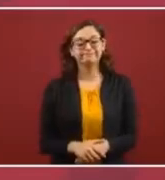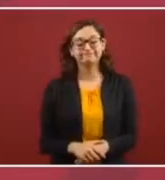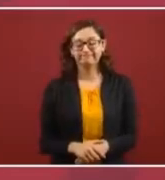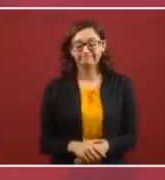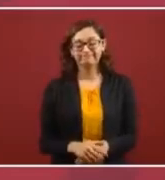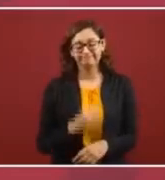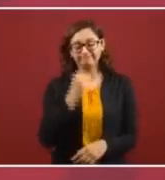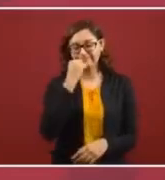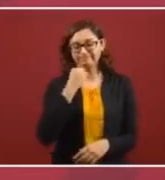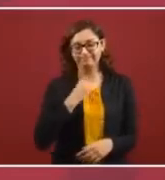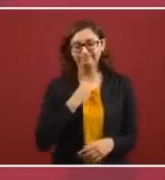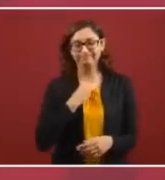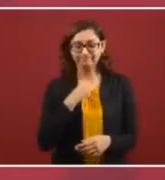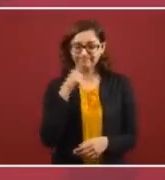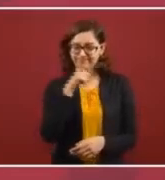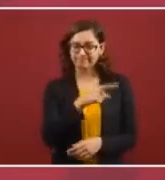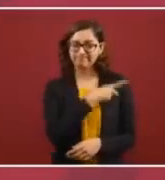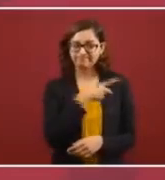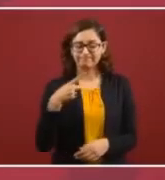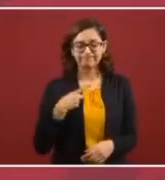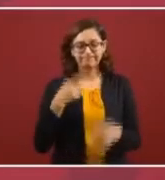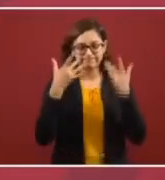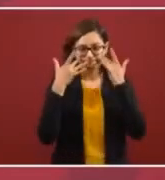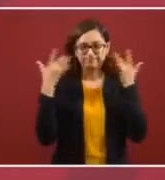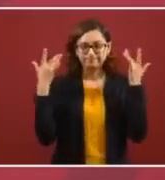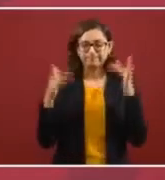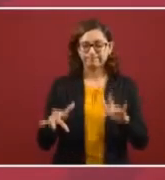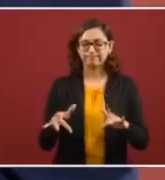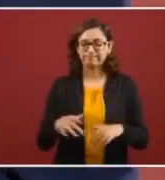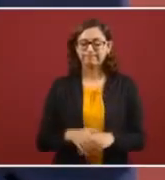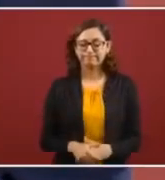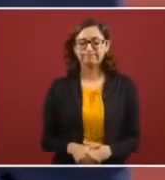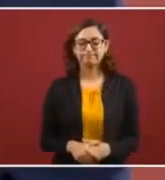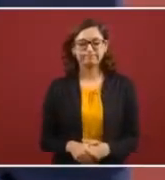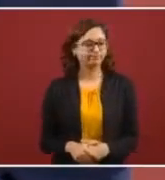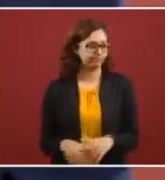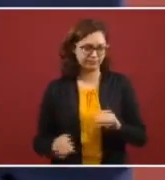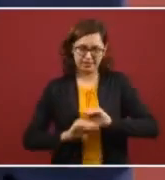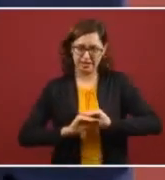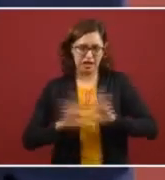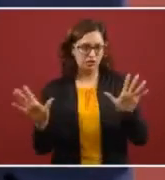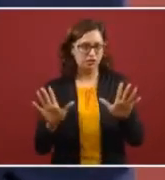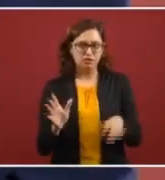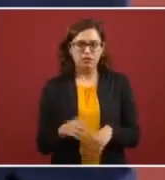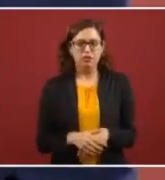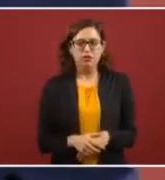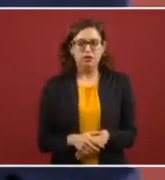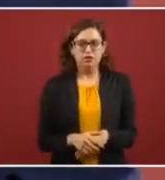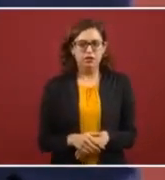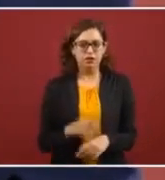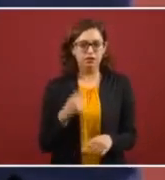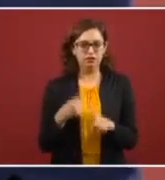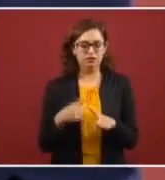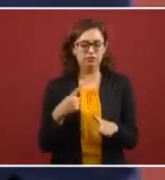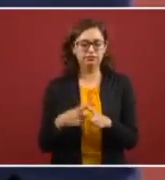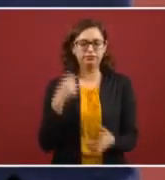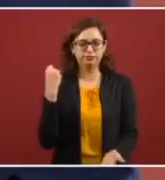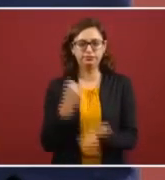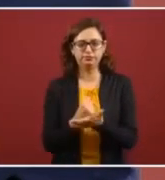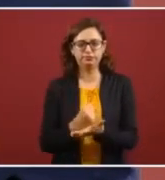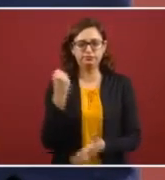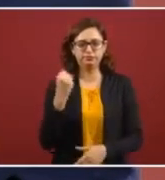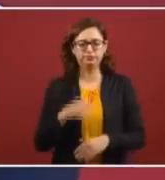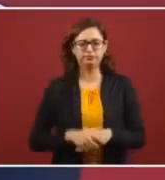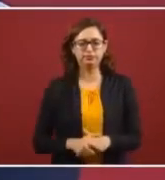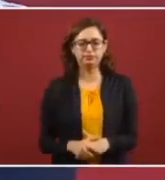then you would have to go. He would have to quit. Without doubt, anyone who condoned taxes after